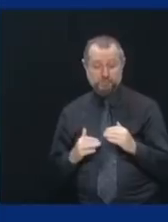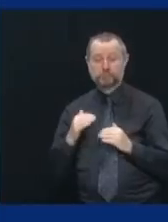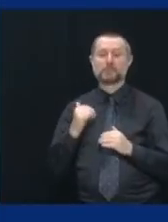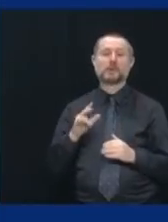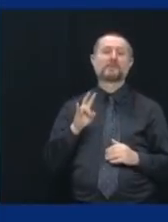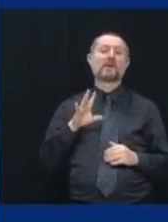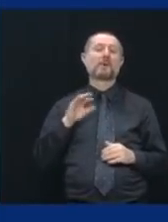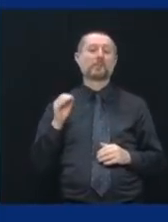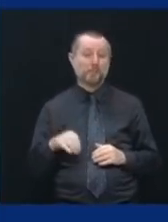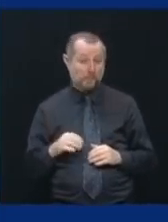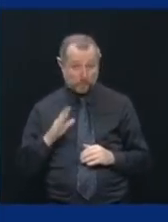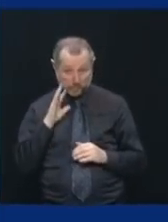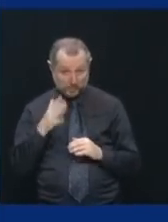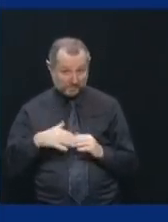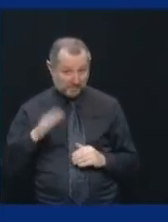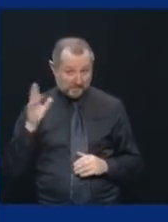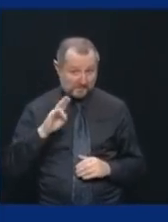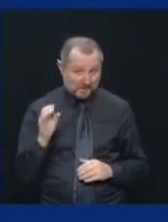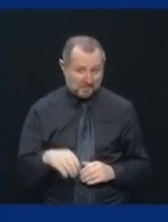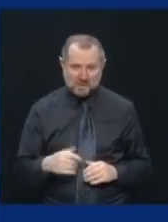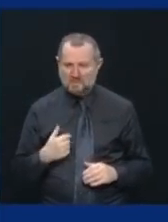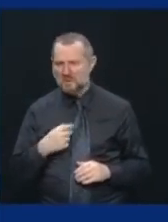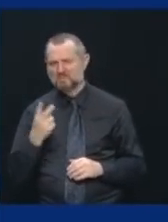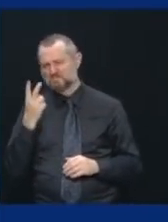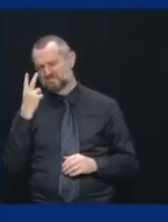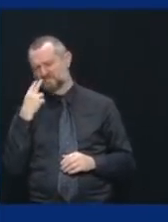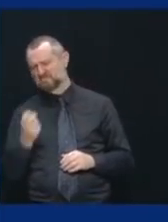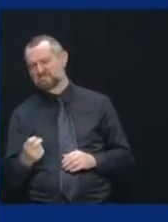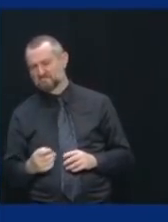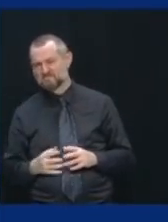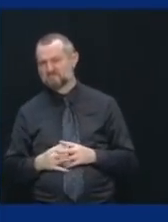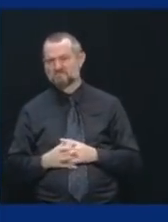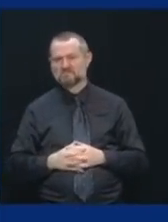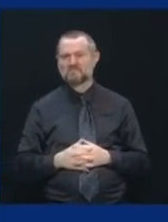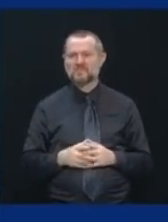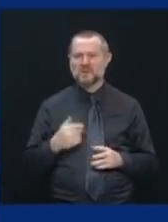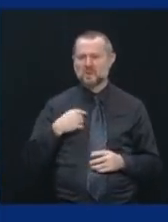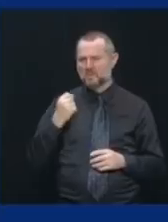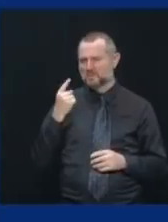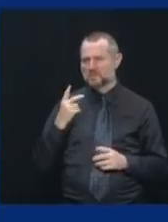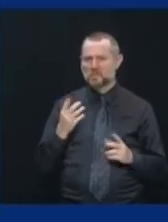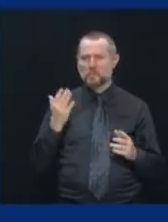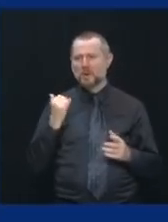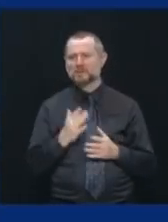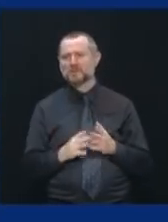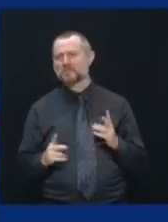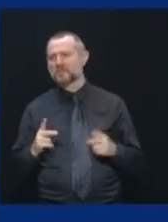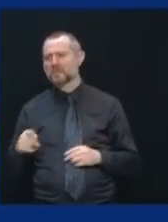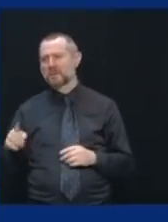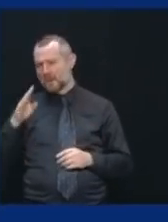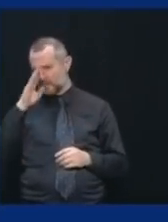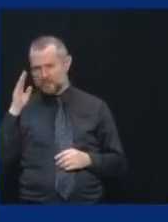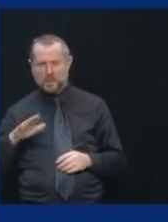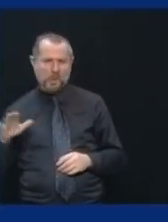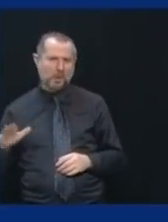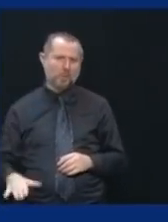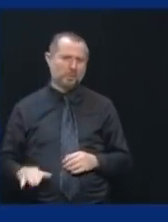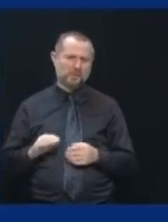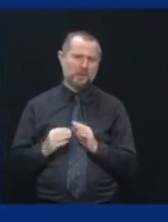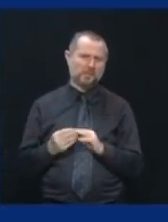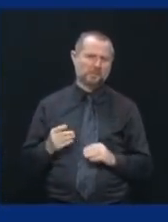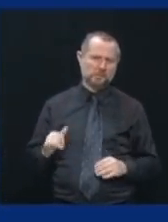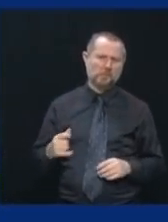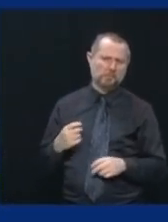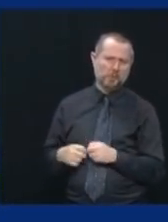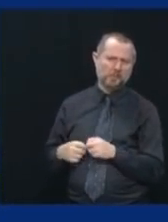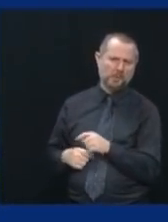any higher. We do have an issue why the low-performing hospitals were so much lower. But let's